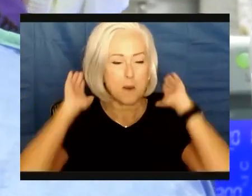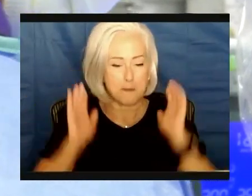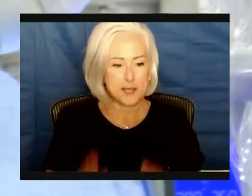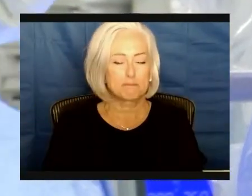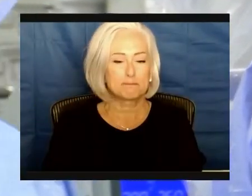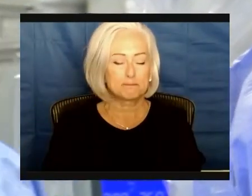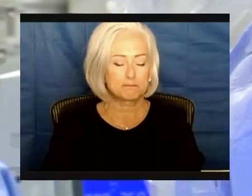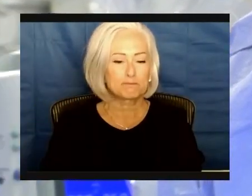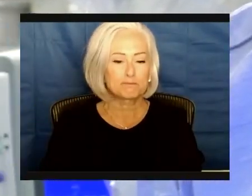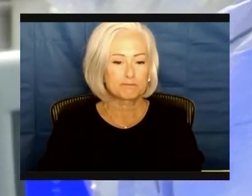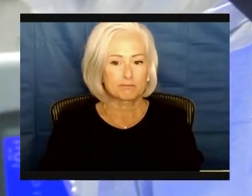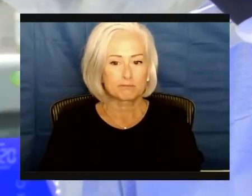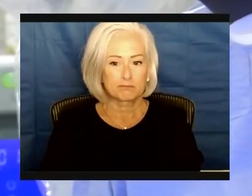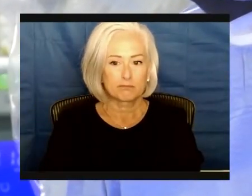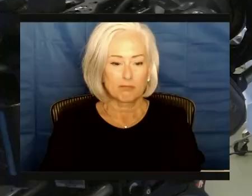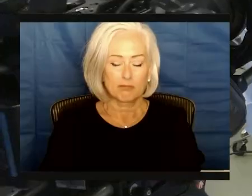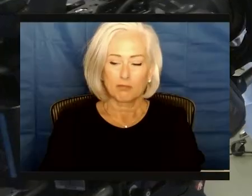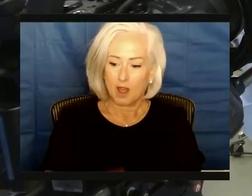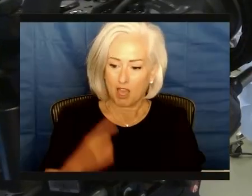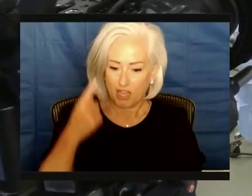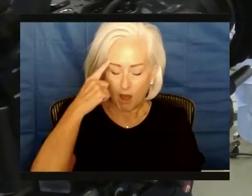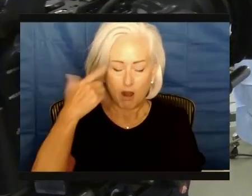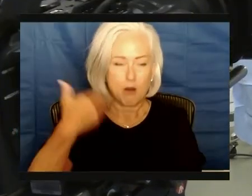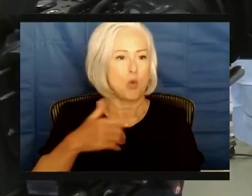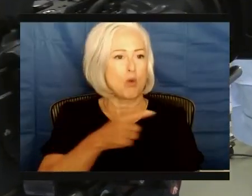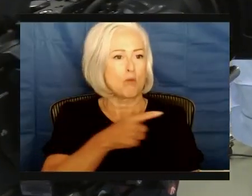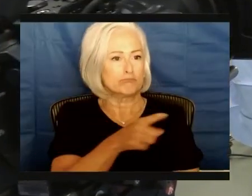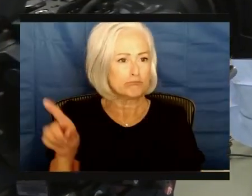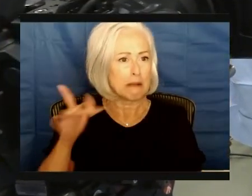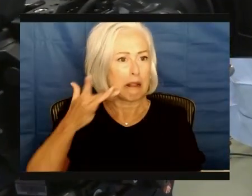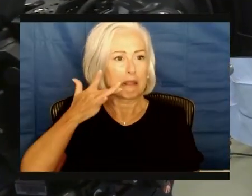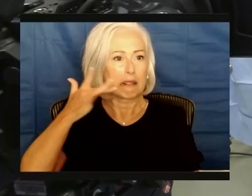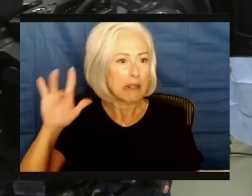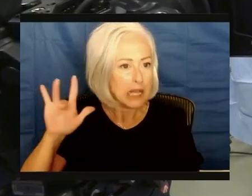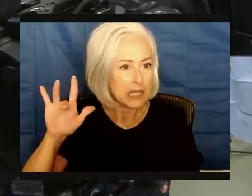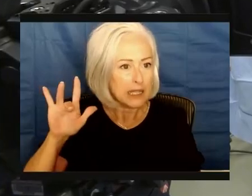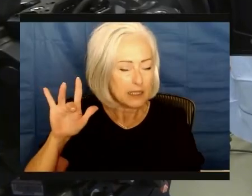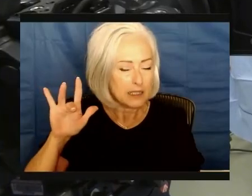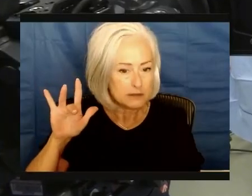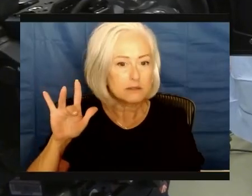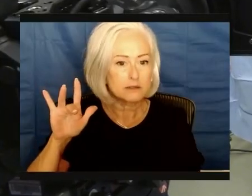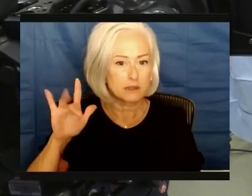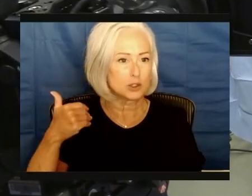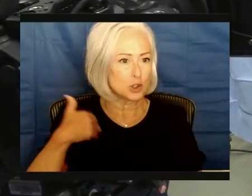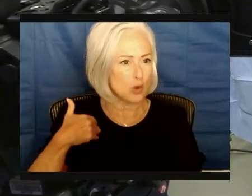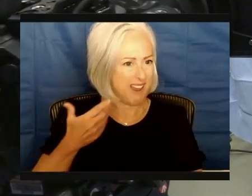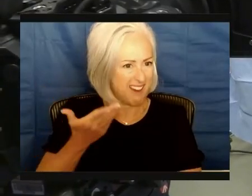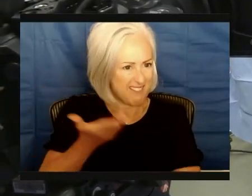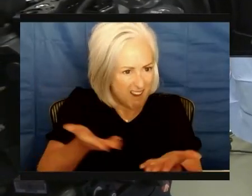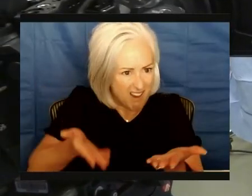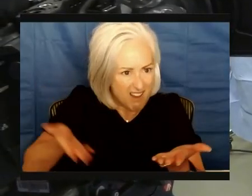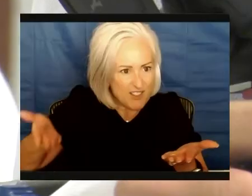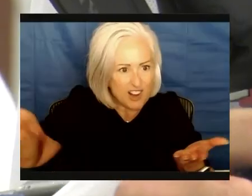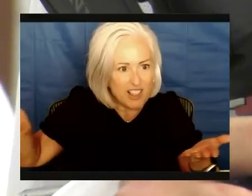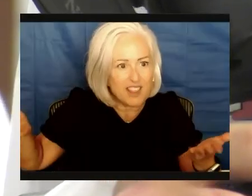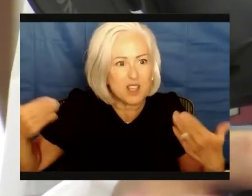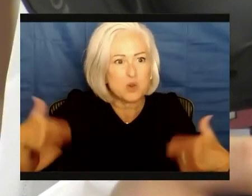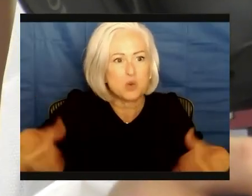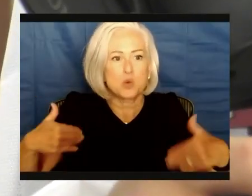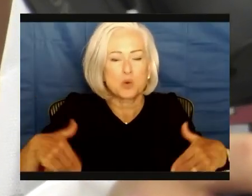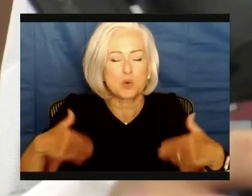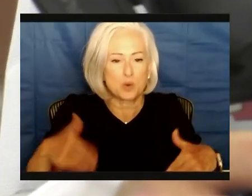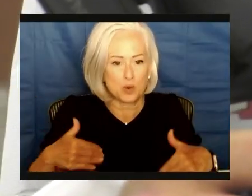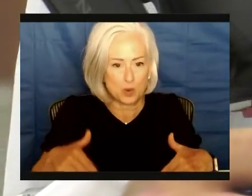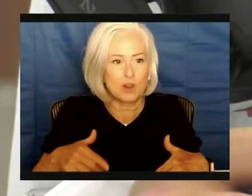they are very lucky, like orthopedic surgeons practicing here are very lucky to have these all equipments and to be